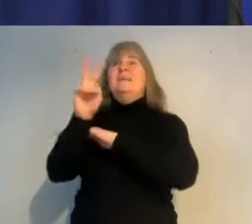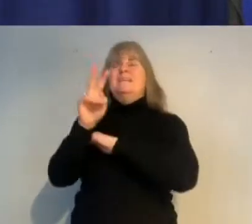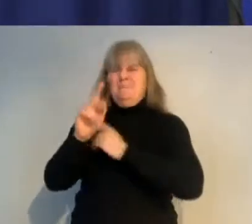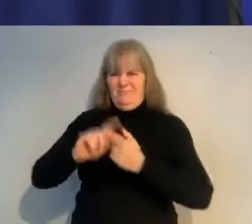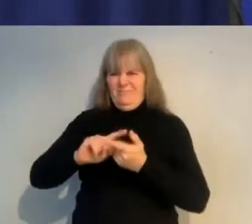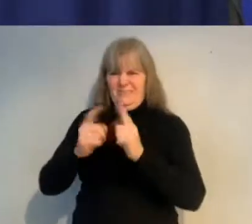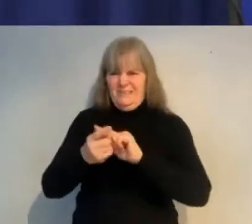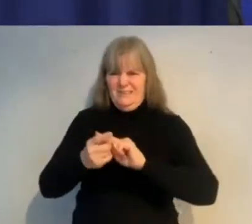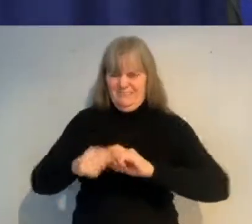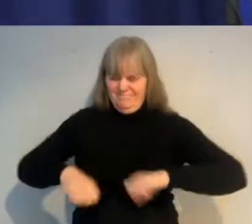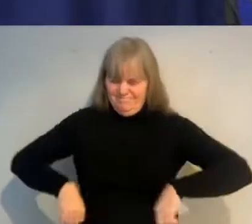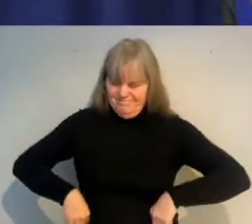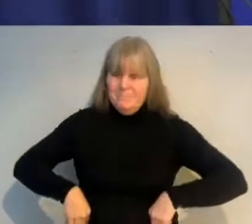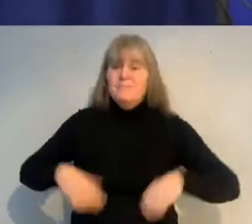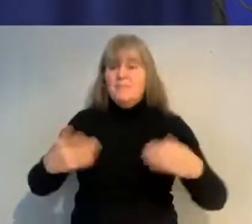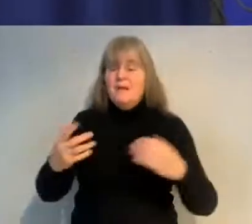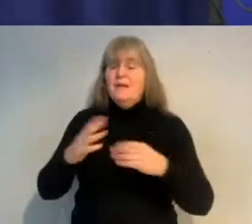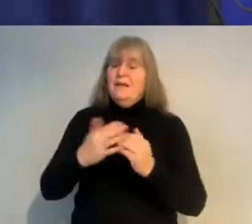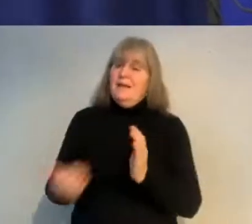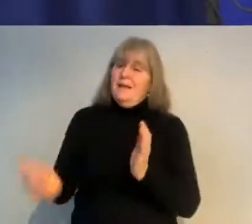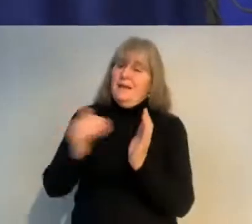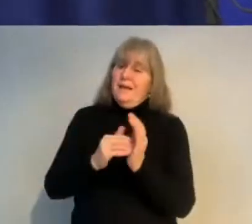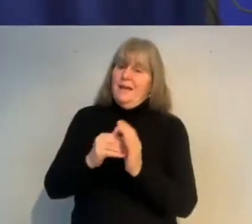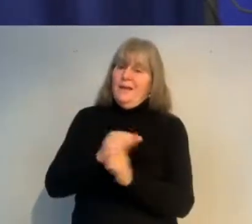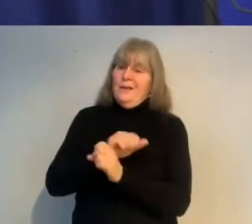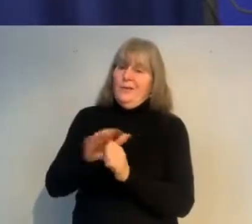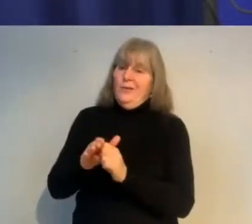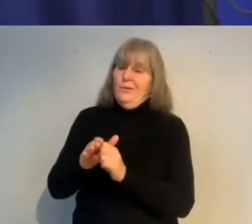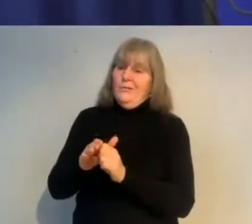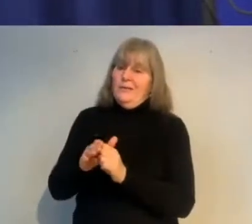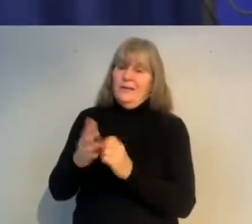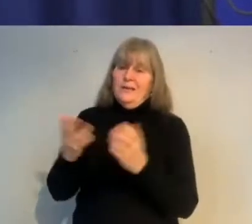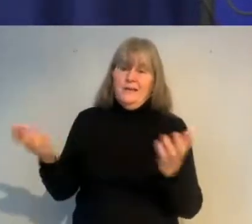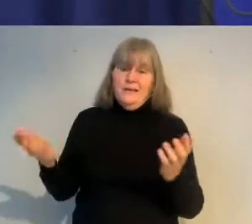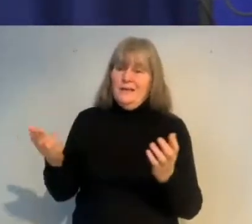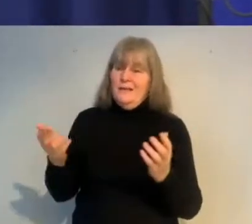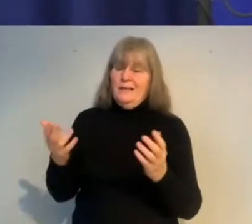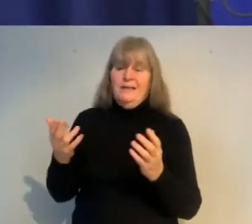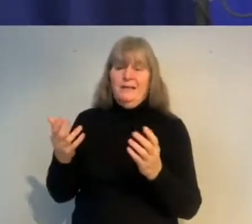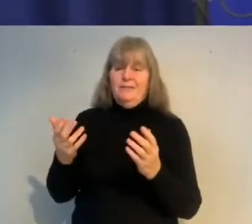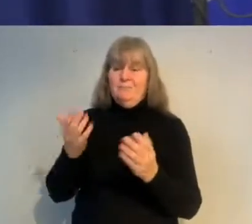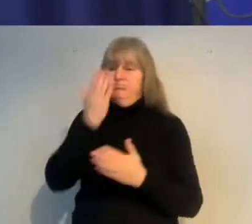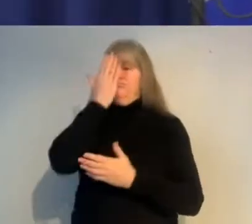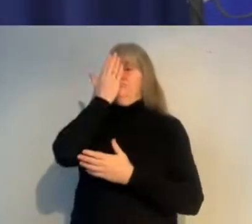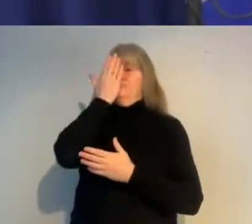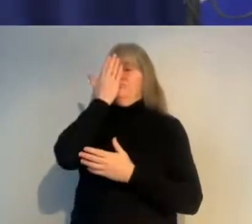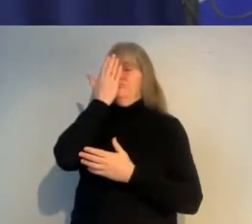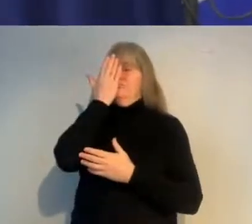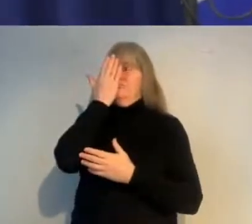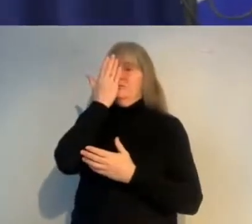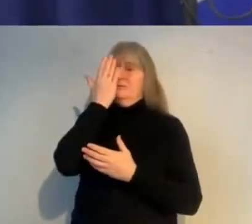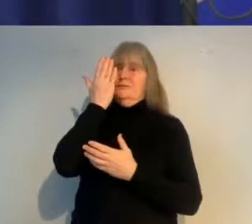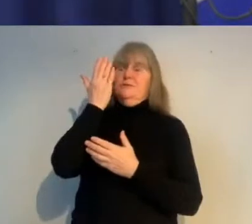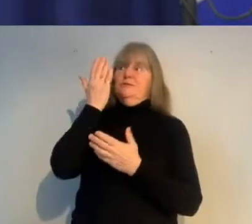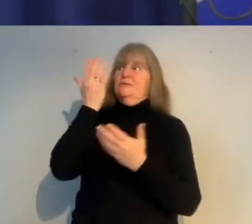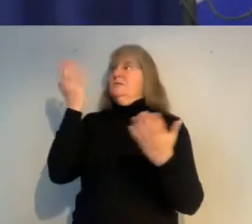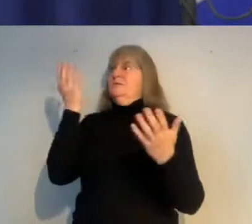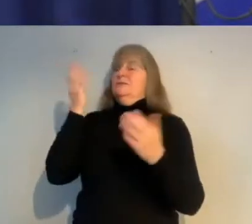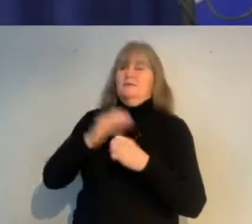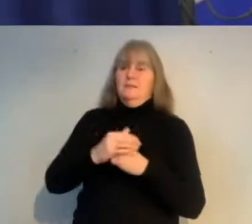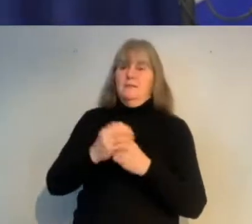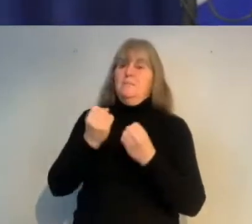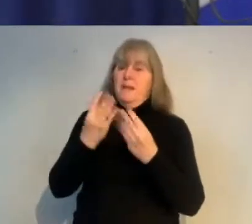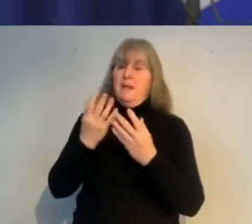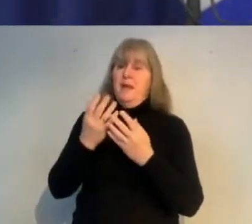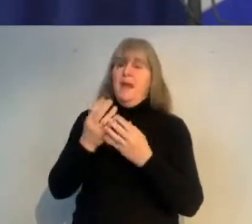again, COVID-19 is at the forefront of many people's minds. There are many other important things in life, and I hope that we are able